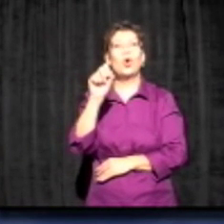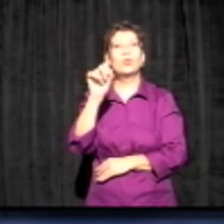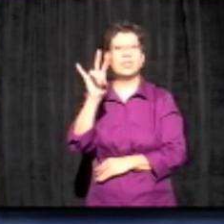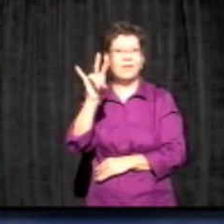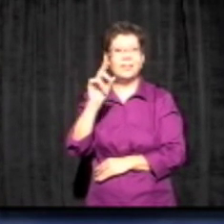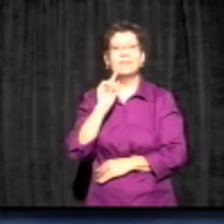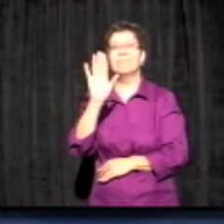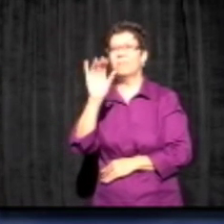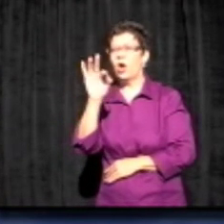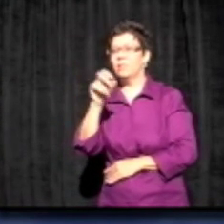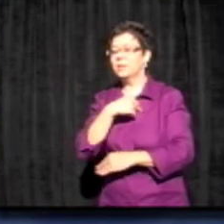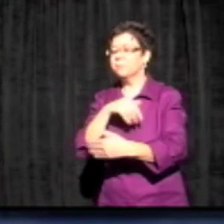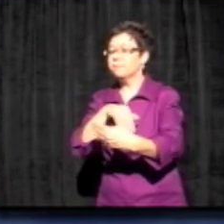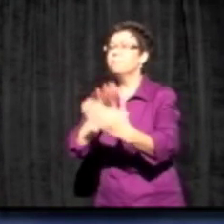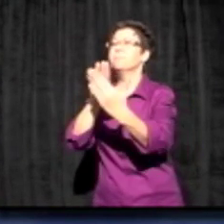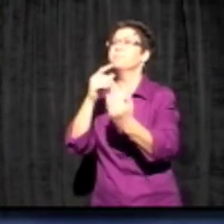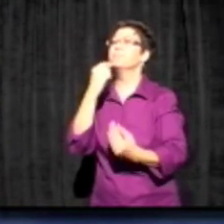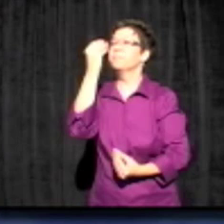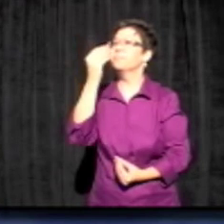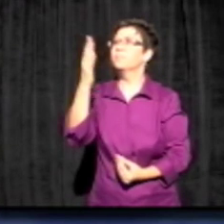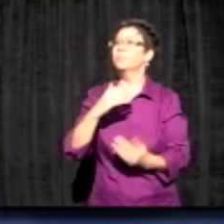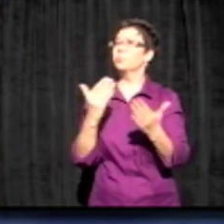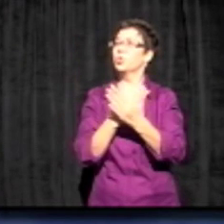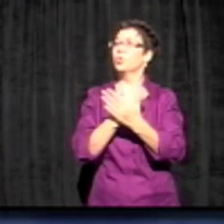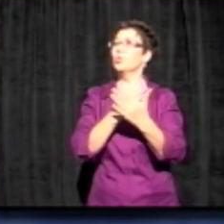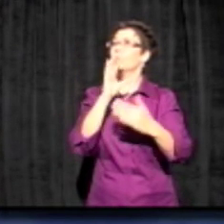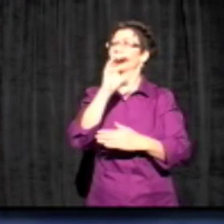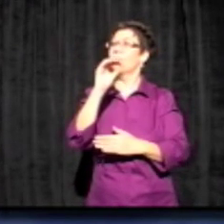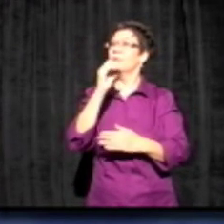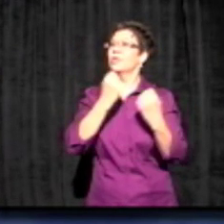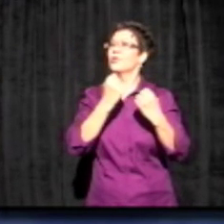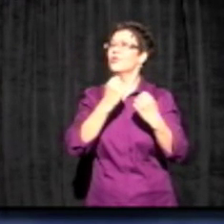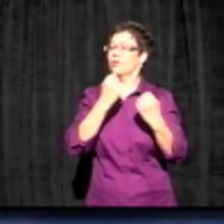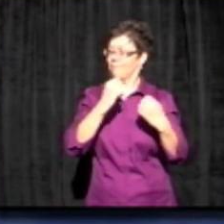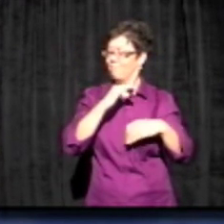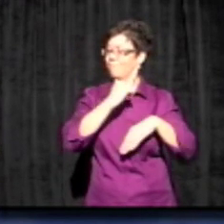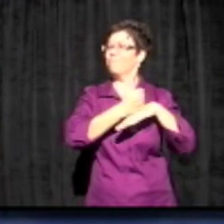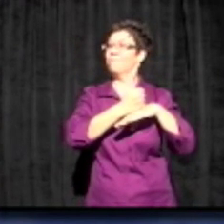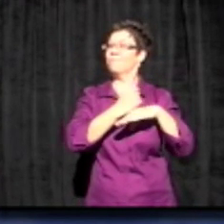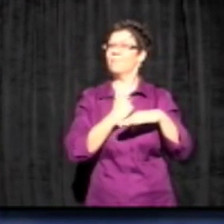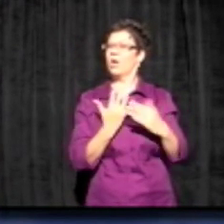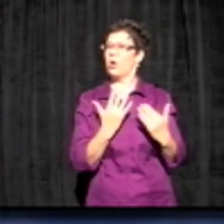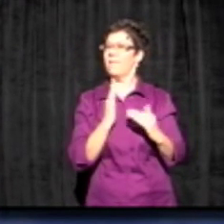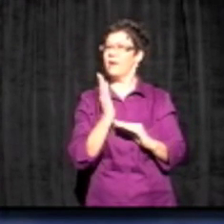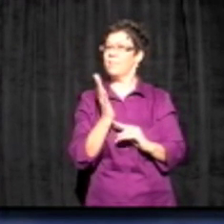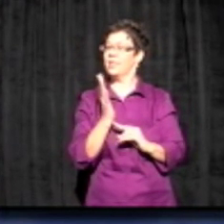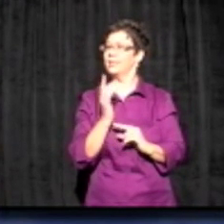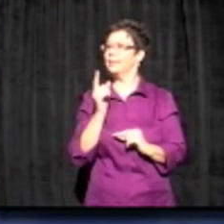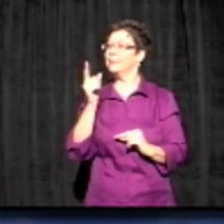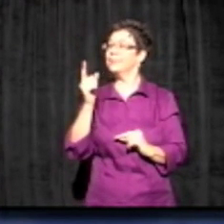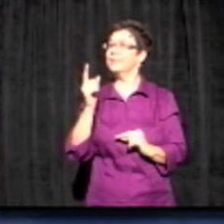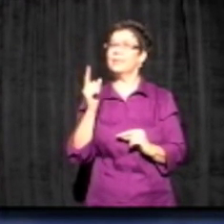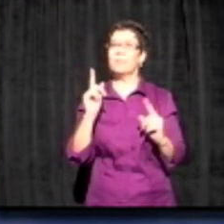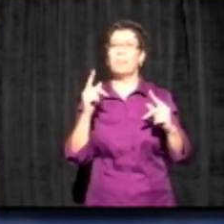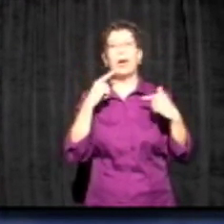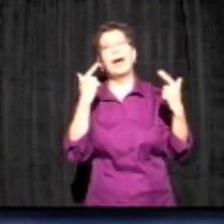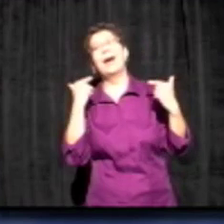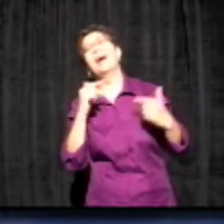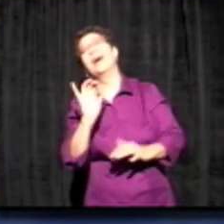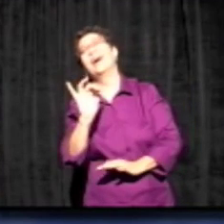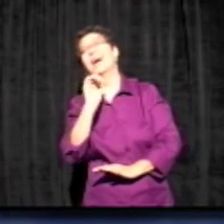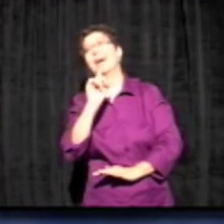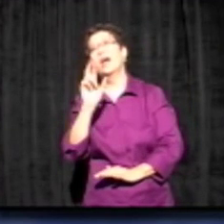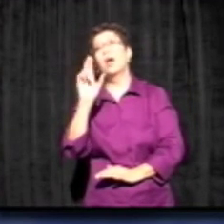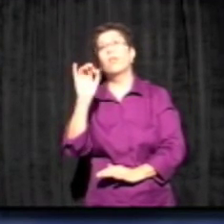and announced we were starting a new automobile company. I waited about 5 minutes for the laughter to die down, and then